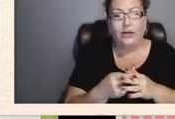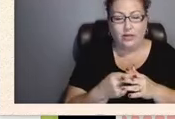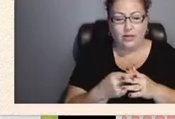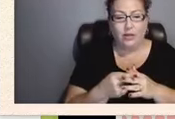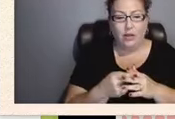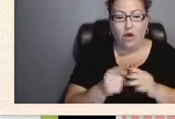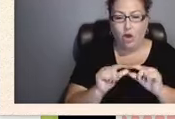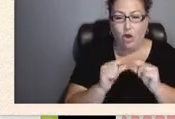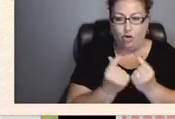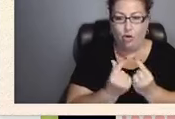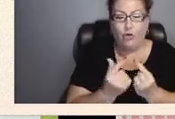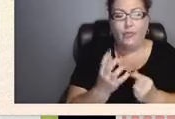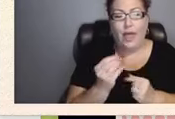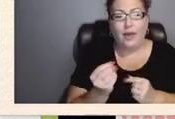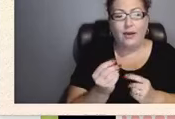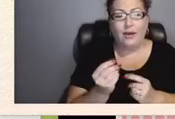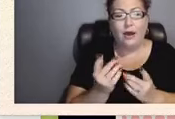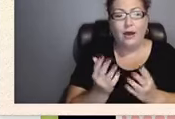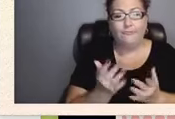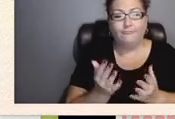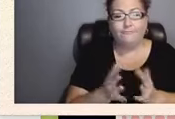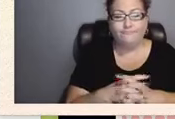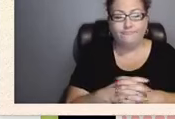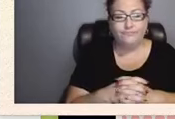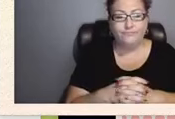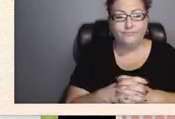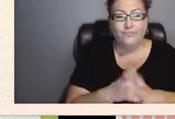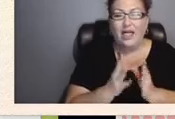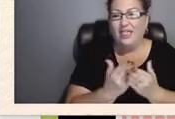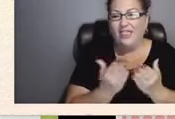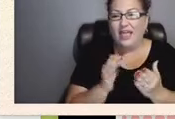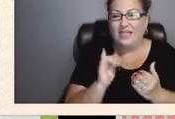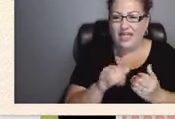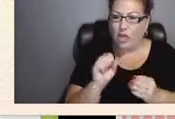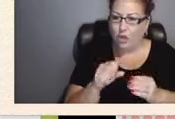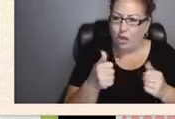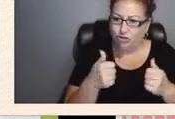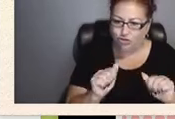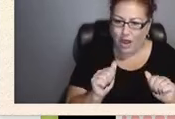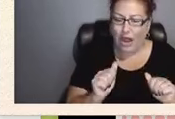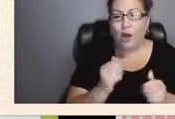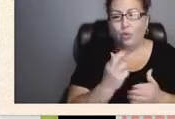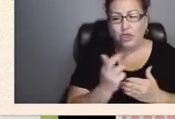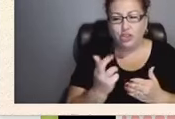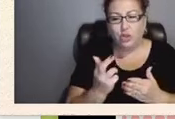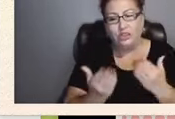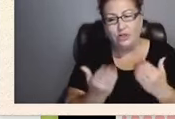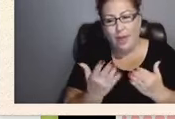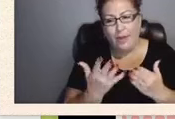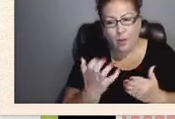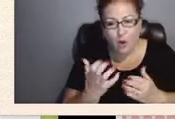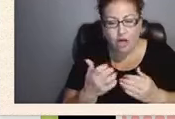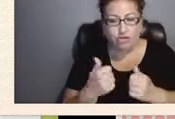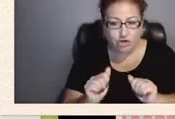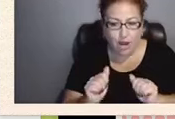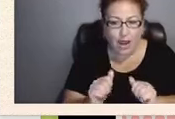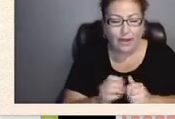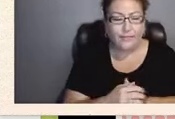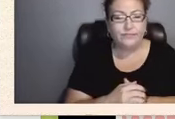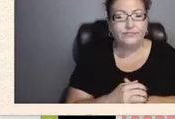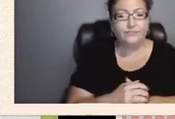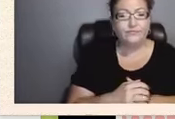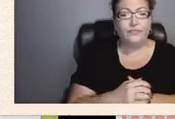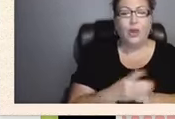group and things that you can try, resources you might want to try. We